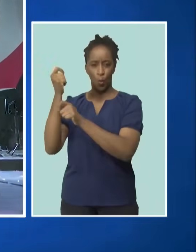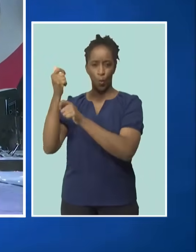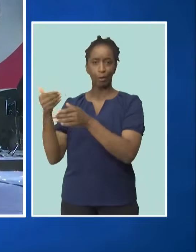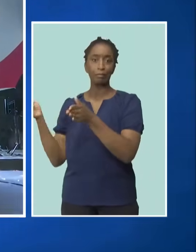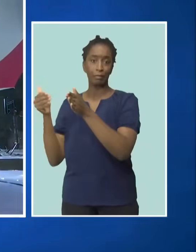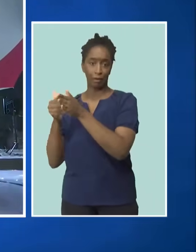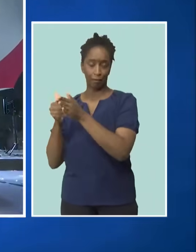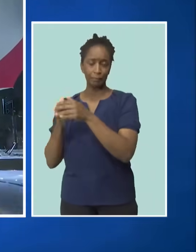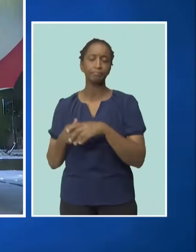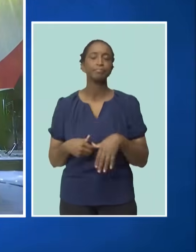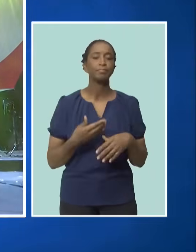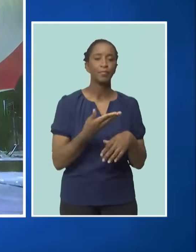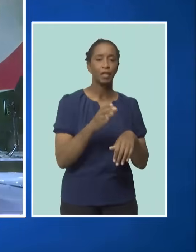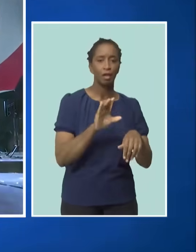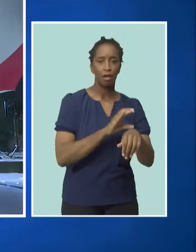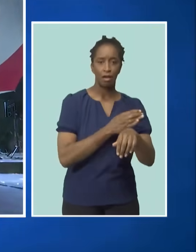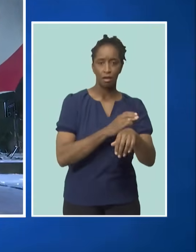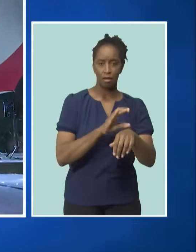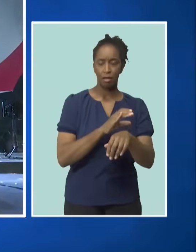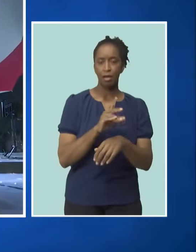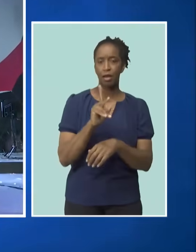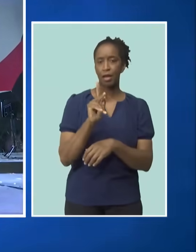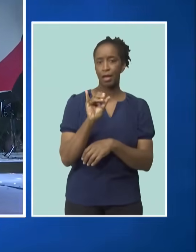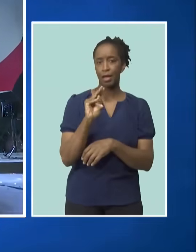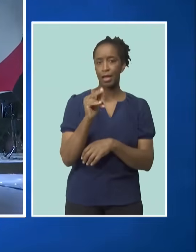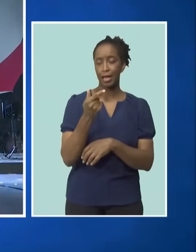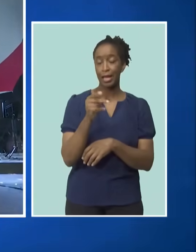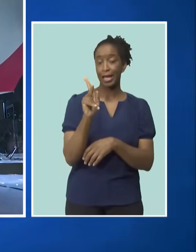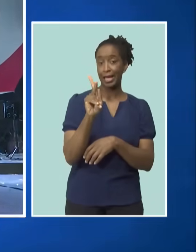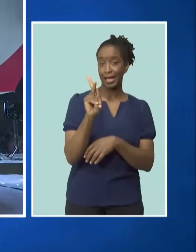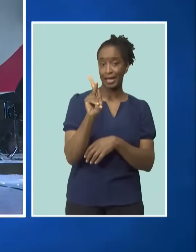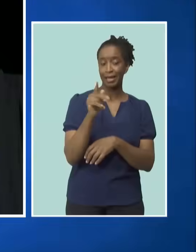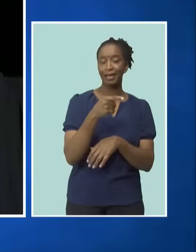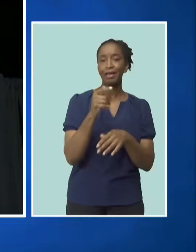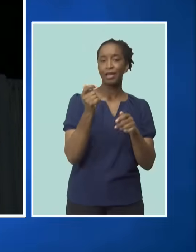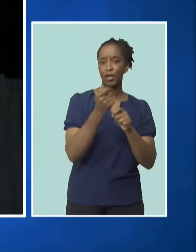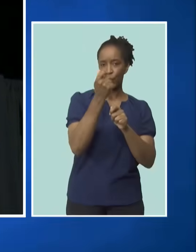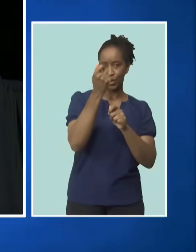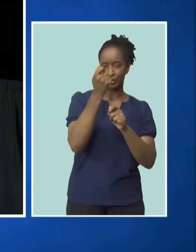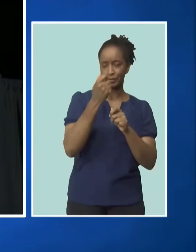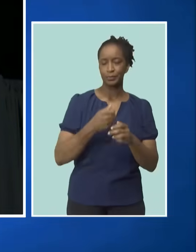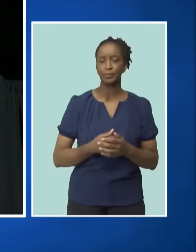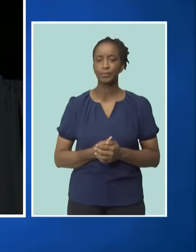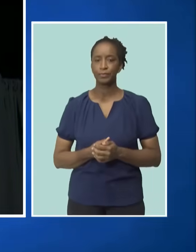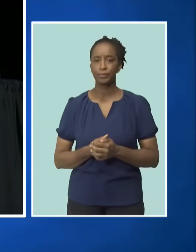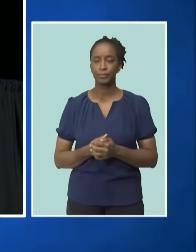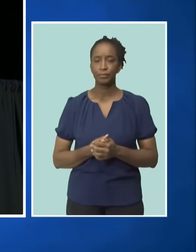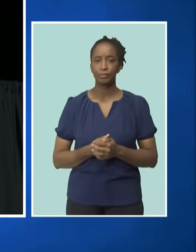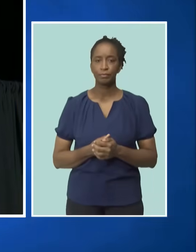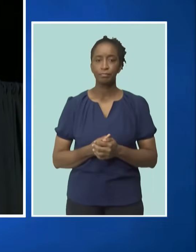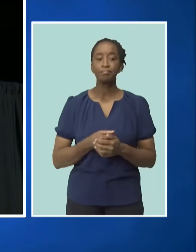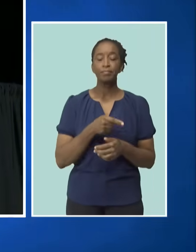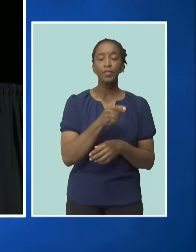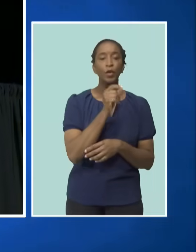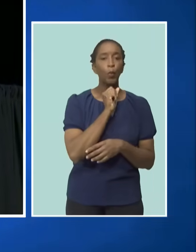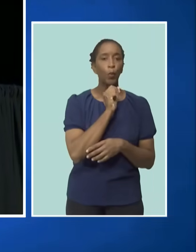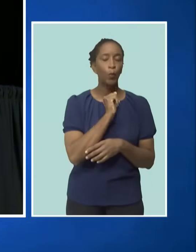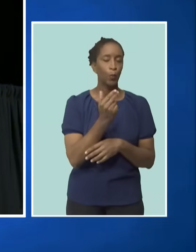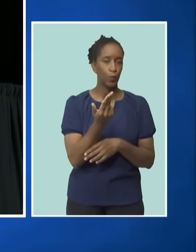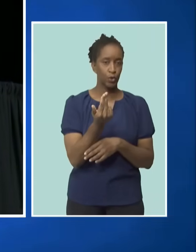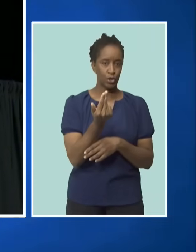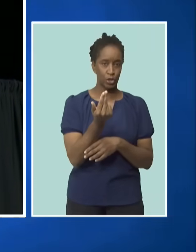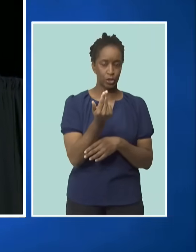Calypso competition, Kadarius Kincaid Allen won with Fake It Till You Make It. A 13-year-old law school